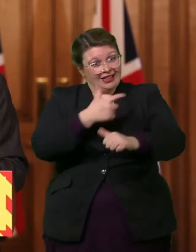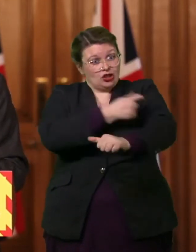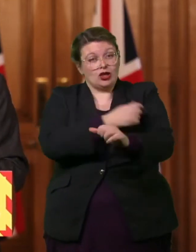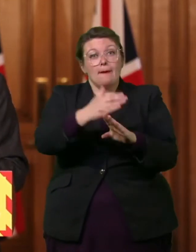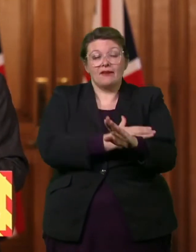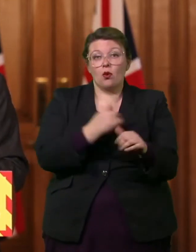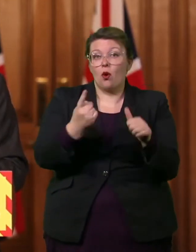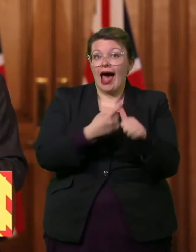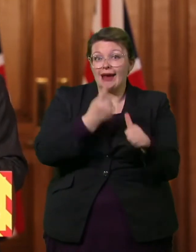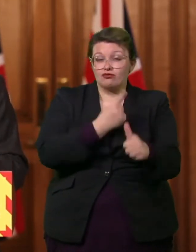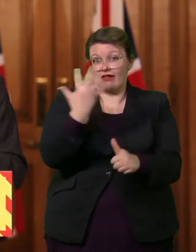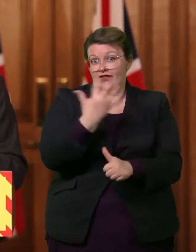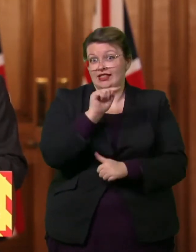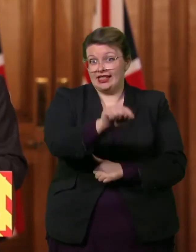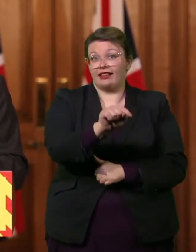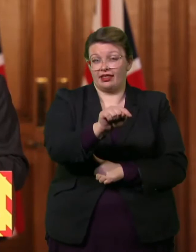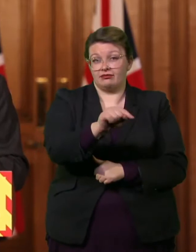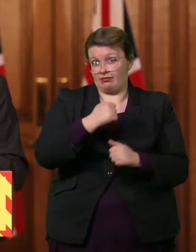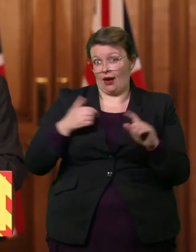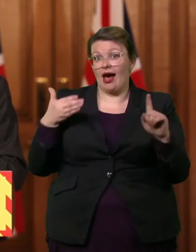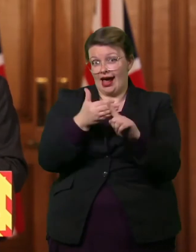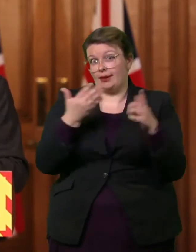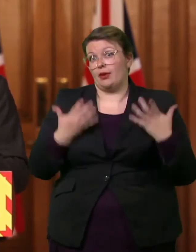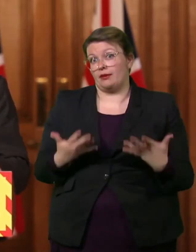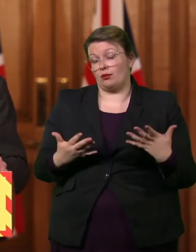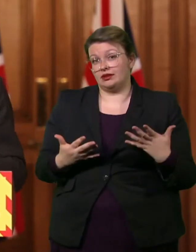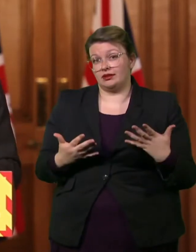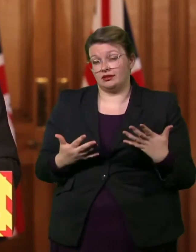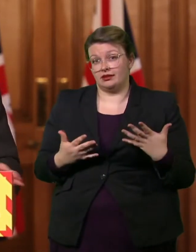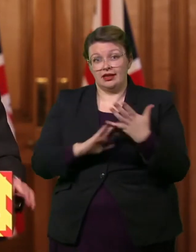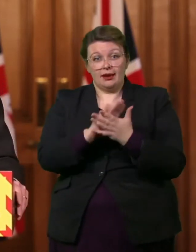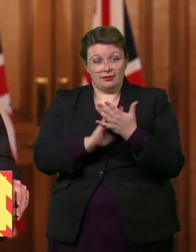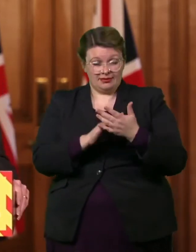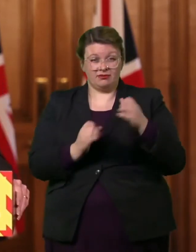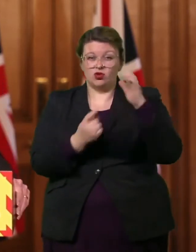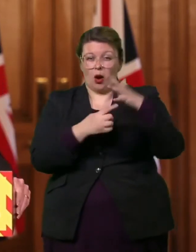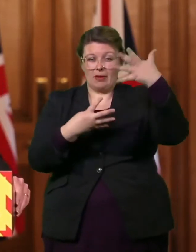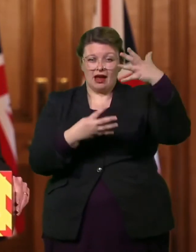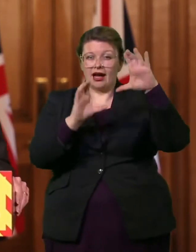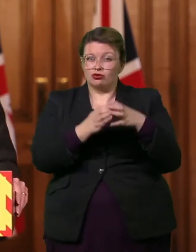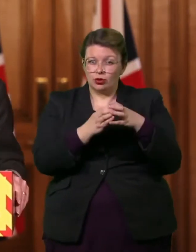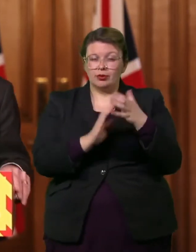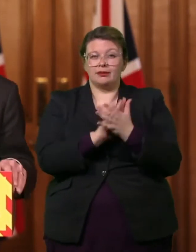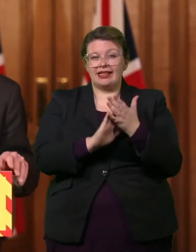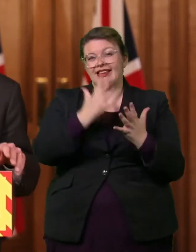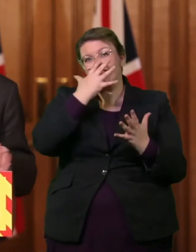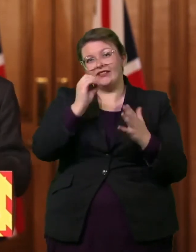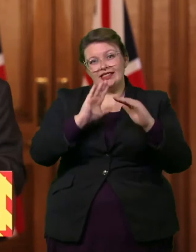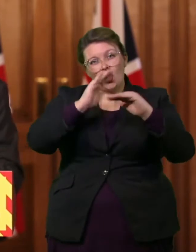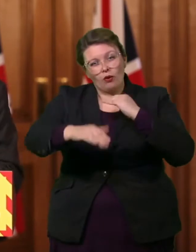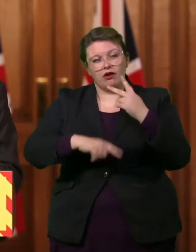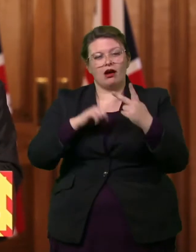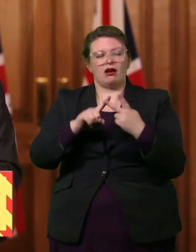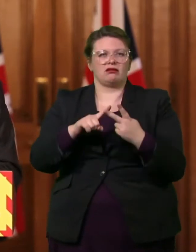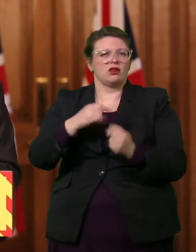15th of April. That's everybody who's over 50 or part of an at-risk group. Earlier this month, I asked the